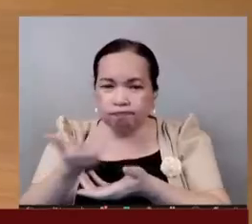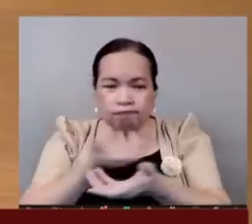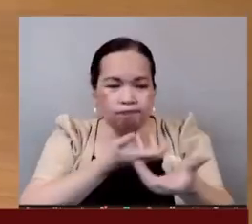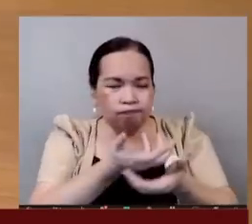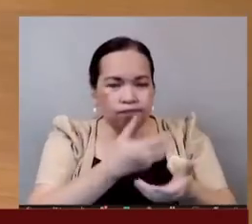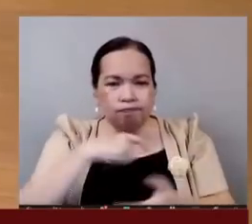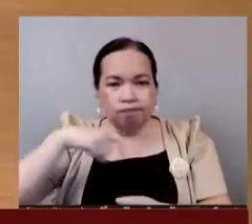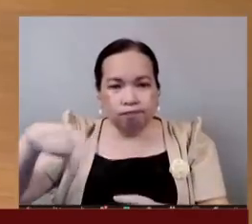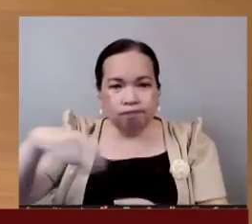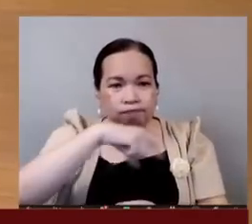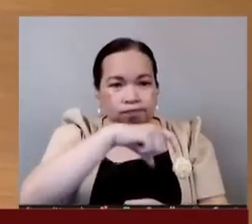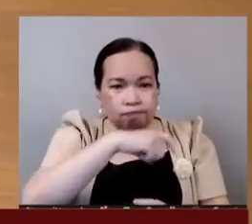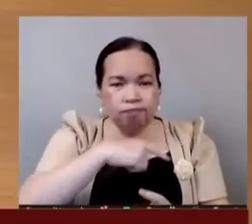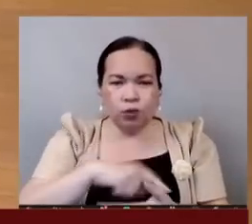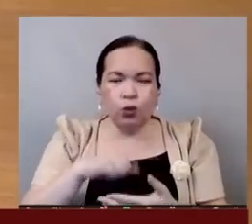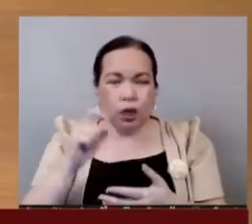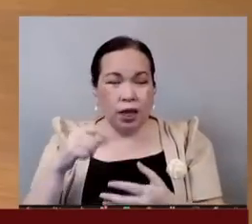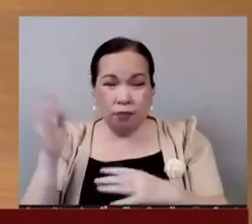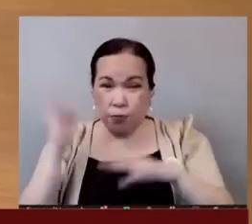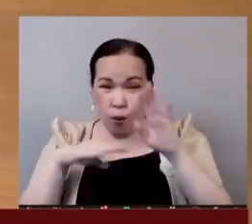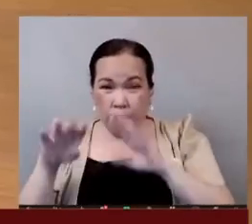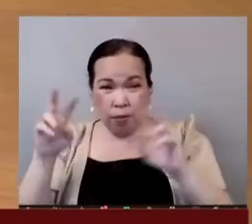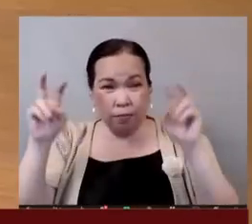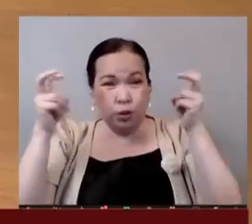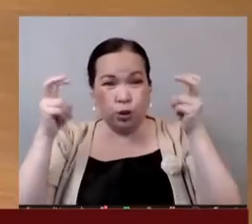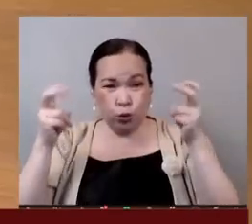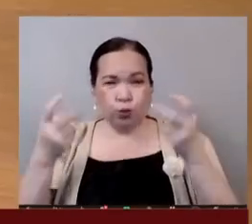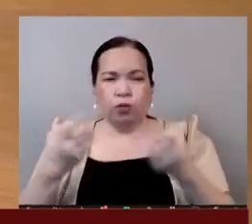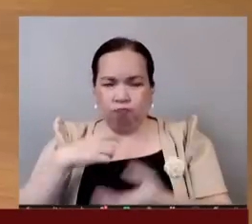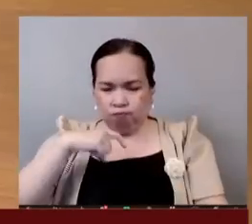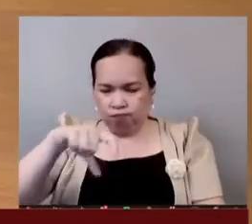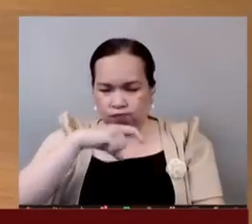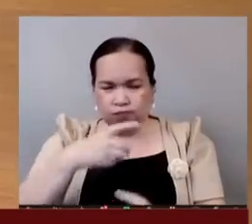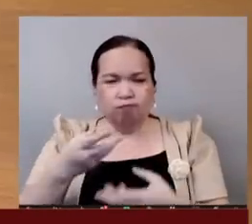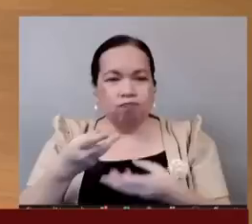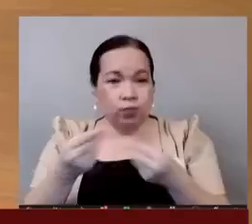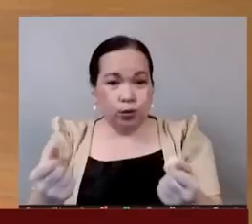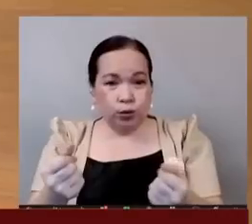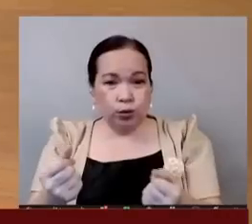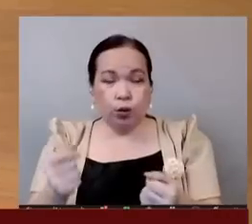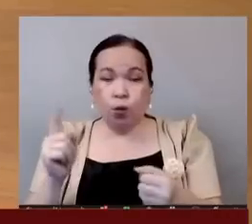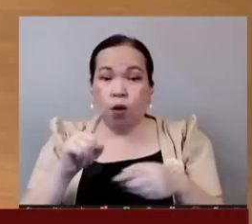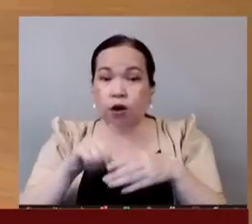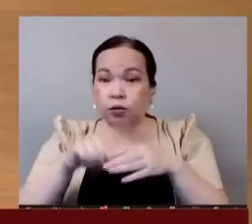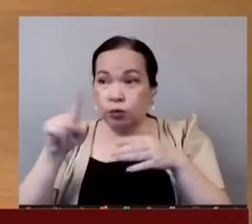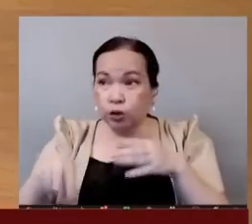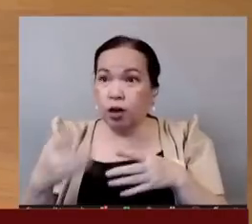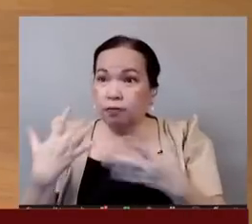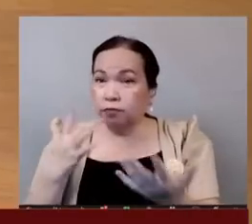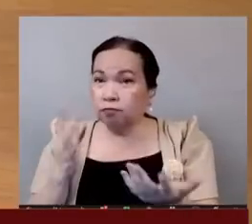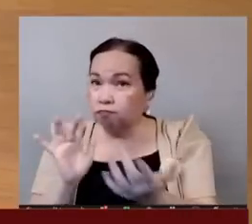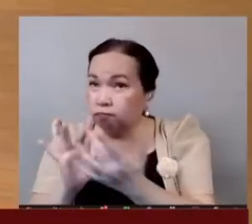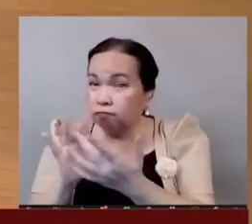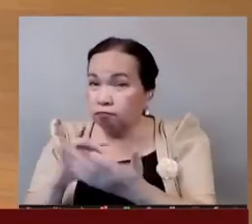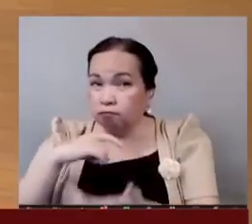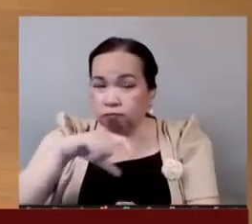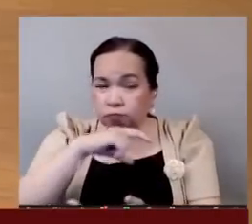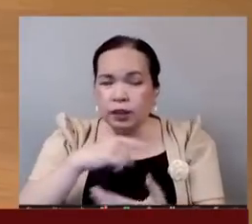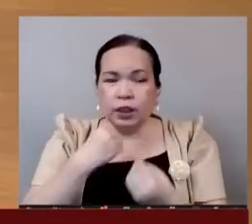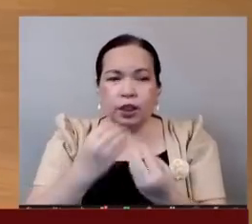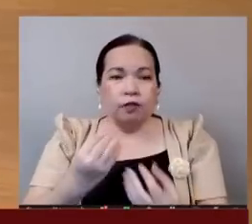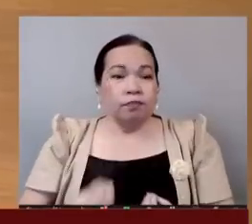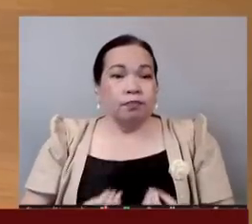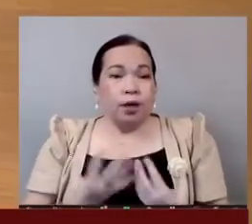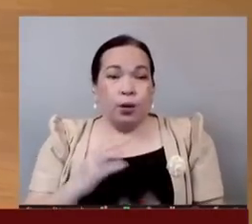any issue that may arise. So the initial results of our efforts inspire confidence. Let